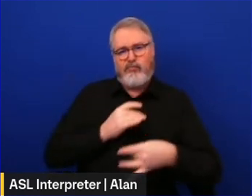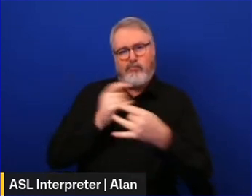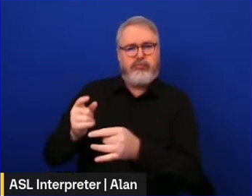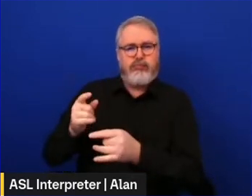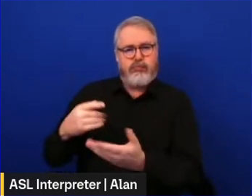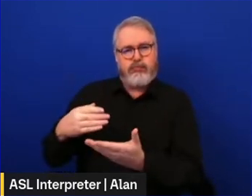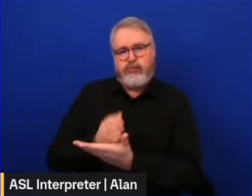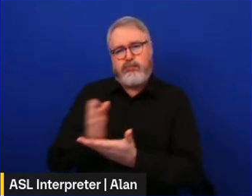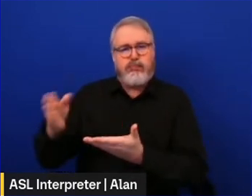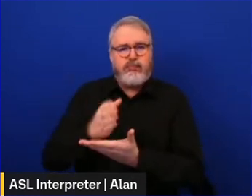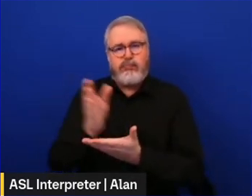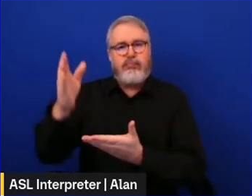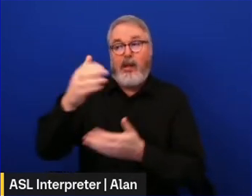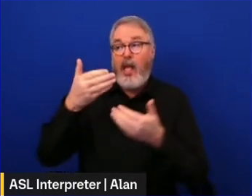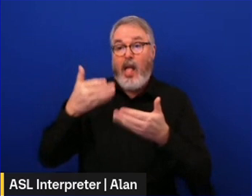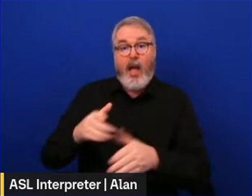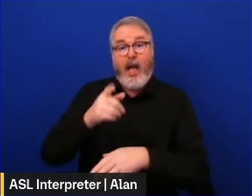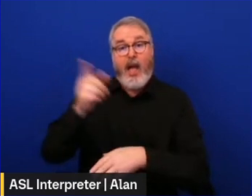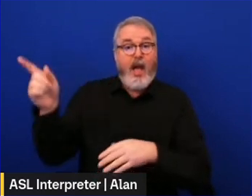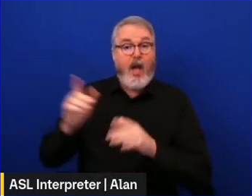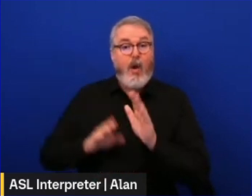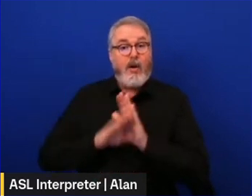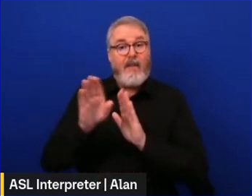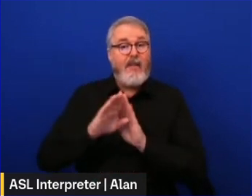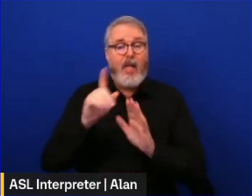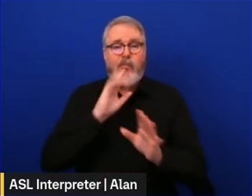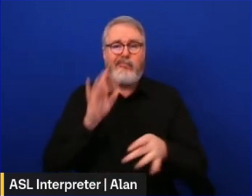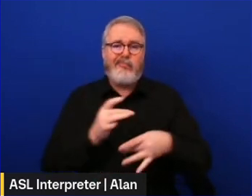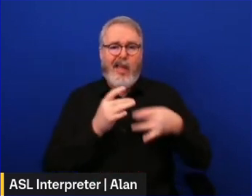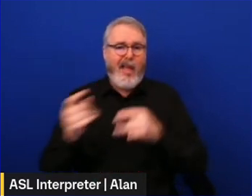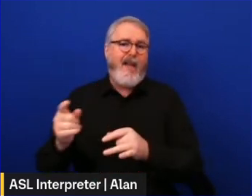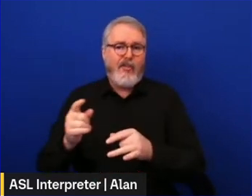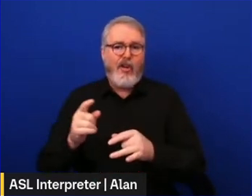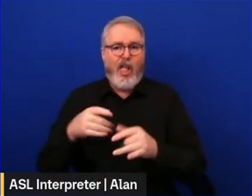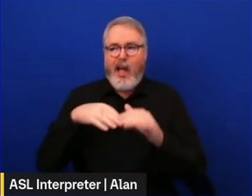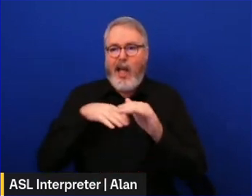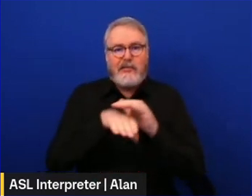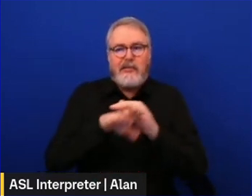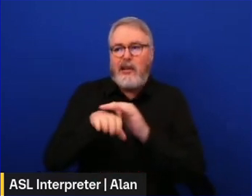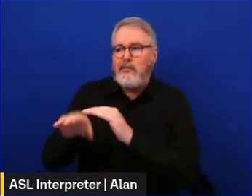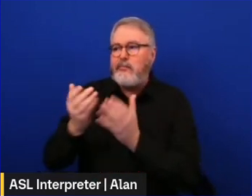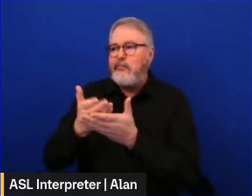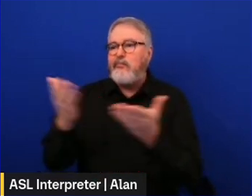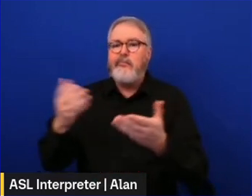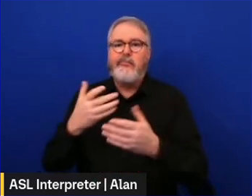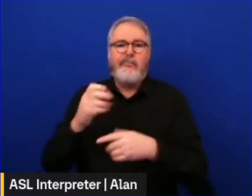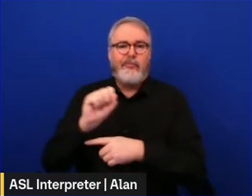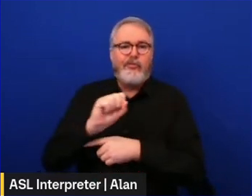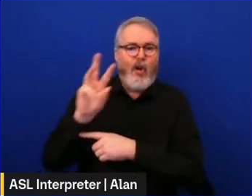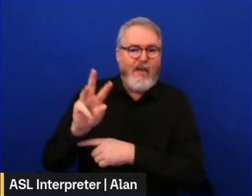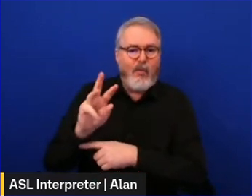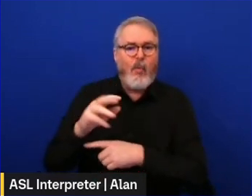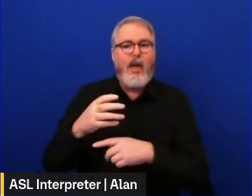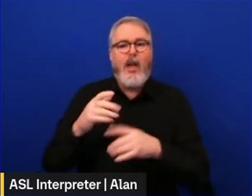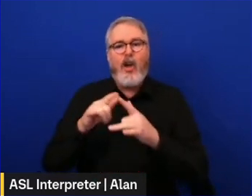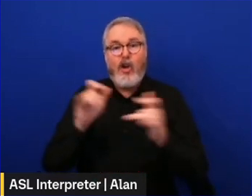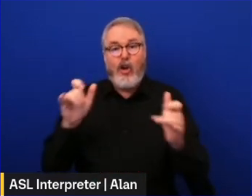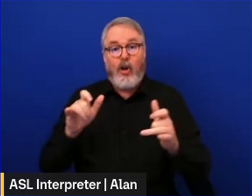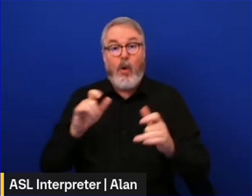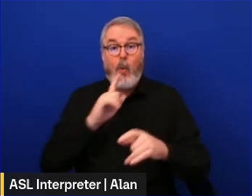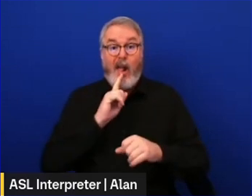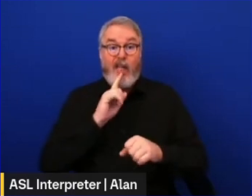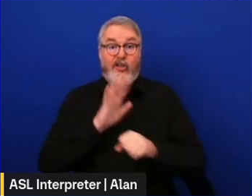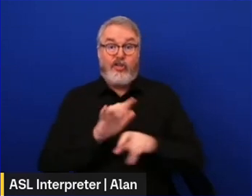allows developers to navigate effortlessly, accelerating software delivery while ensuring reliability